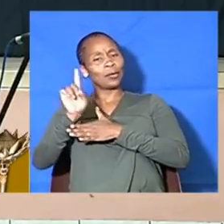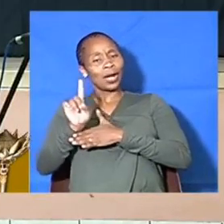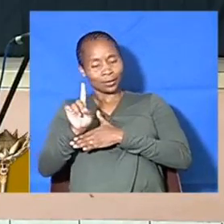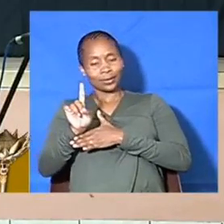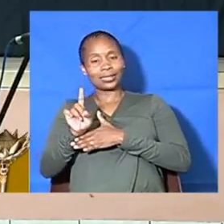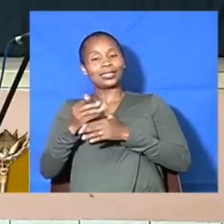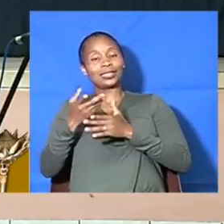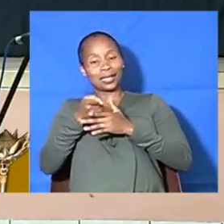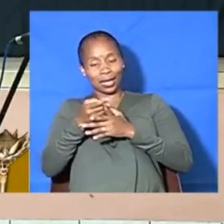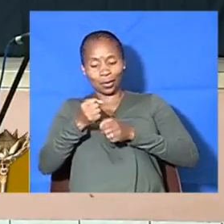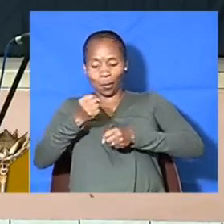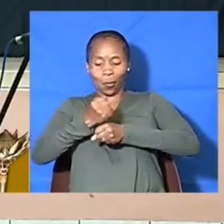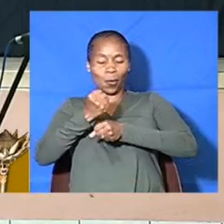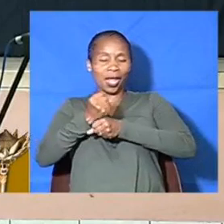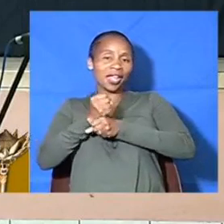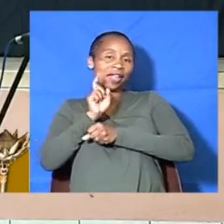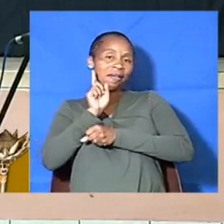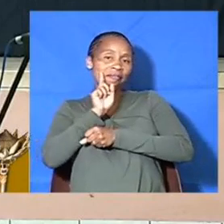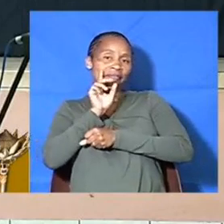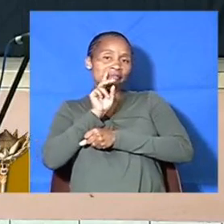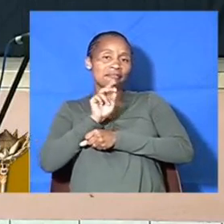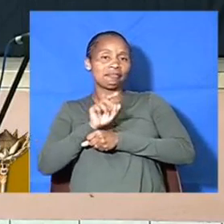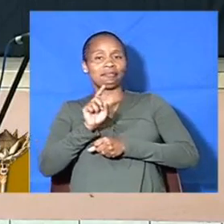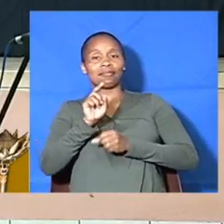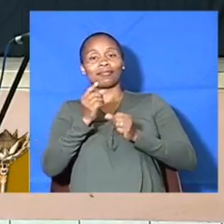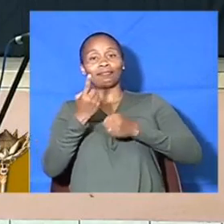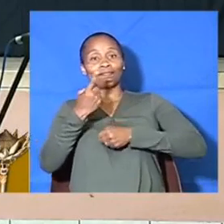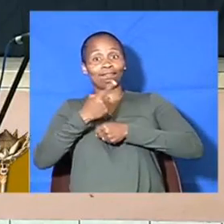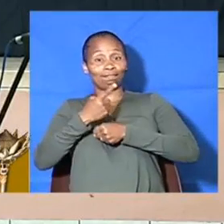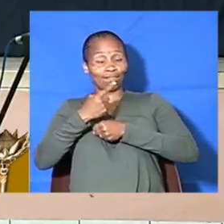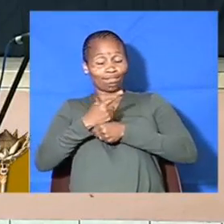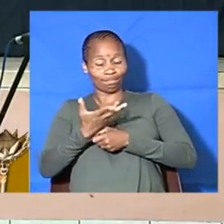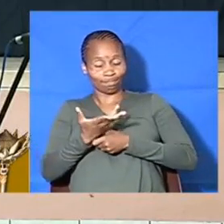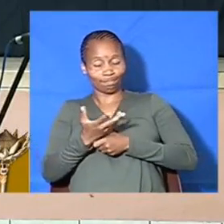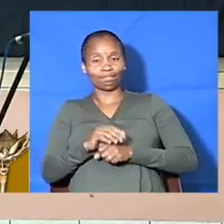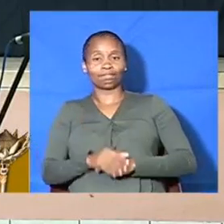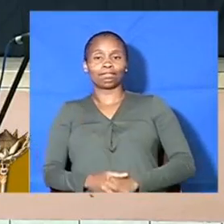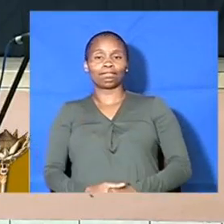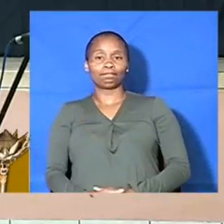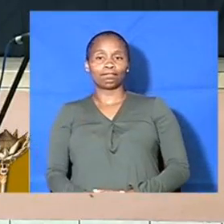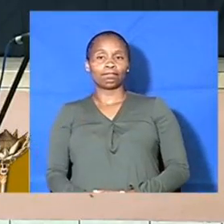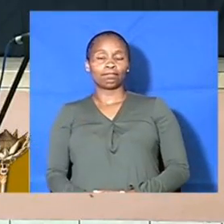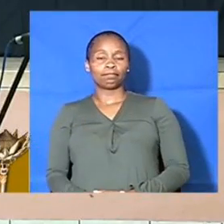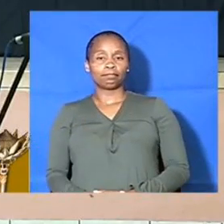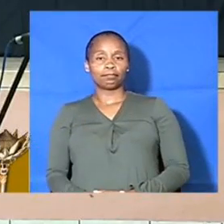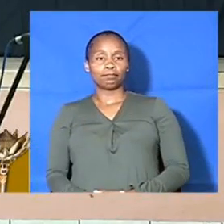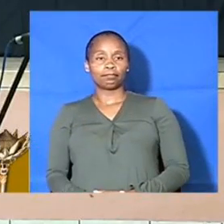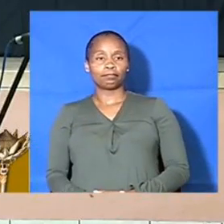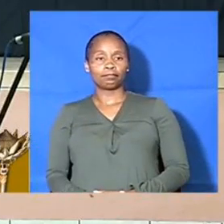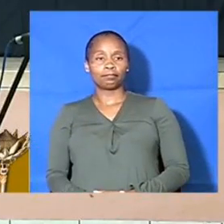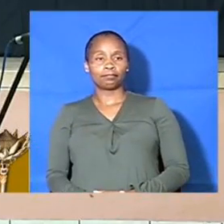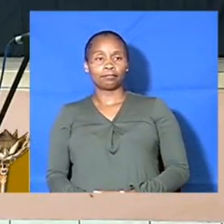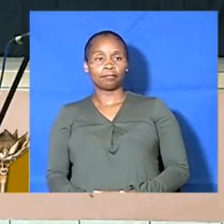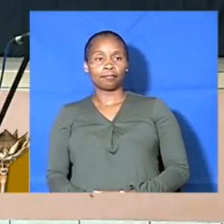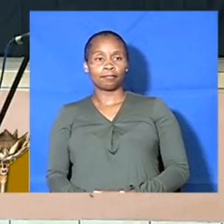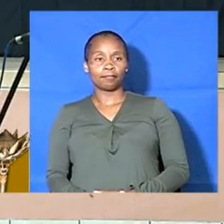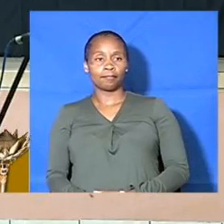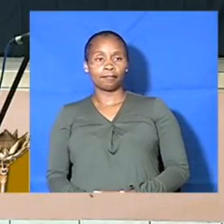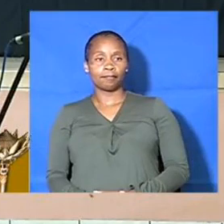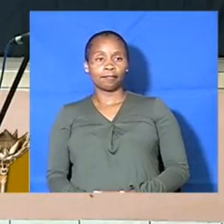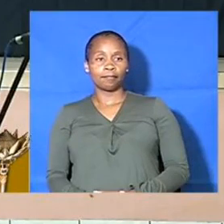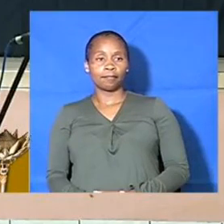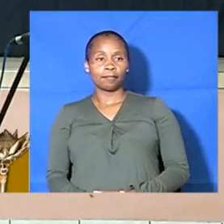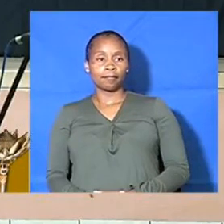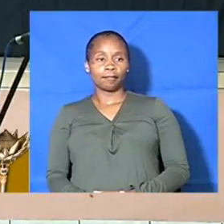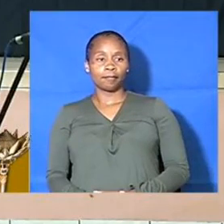uri re swantse gore re lebelele go lekodisisa taba ya tiragatso le tshumiso ya dilo ka gore a o